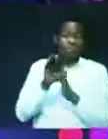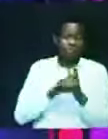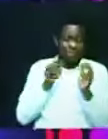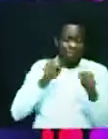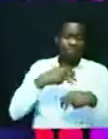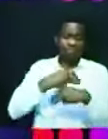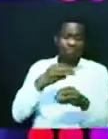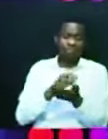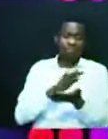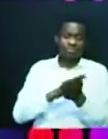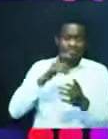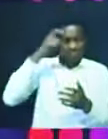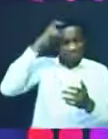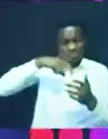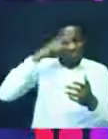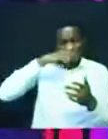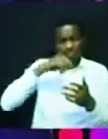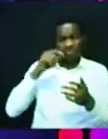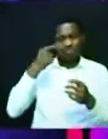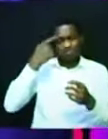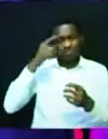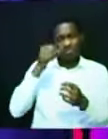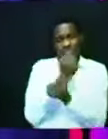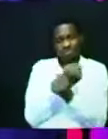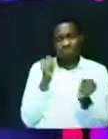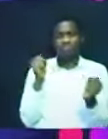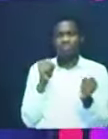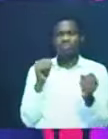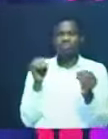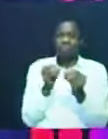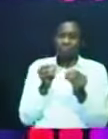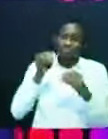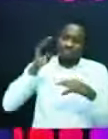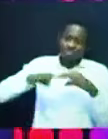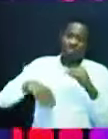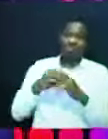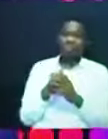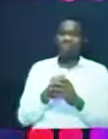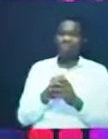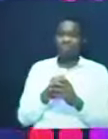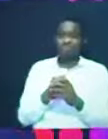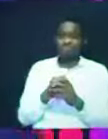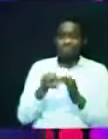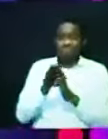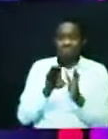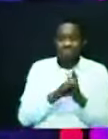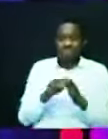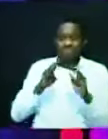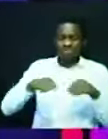that. It goes beyond that. It goes beyond that. It gives wisdom that